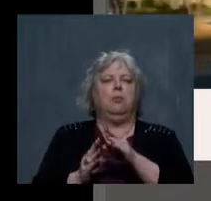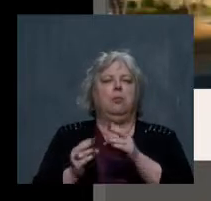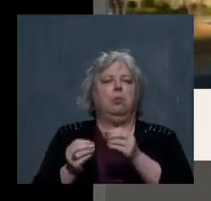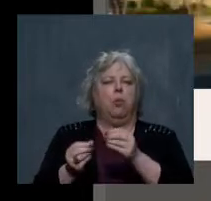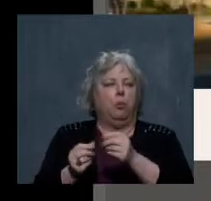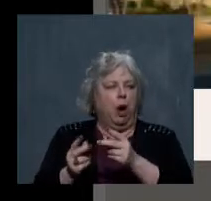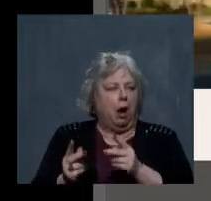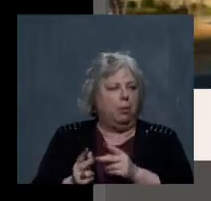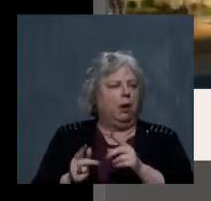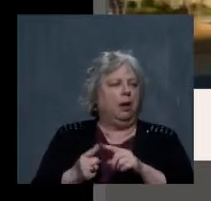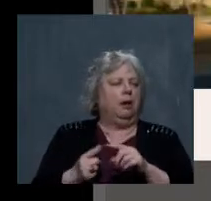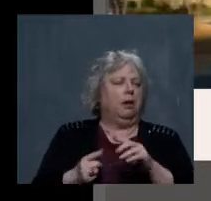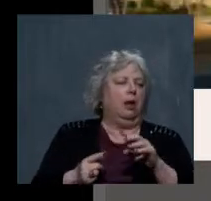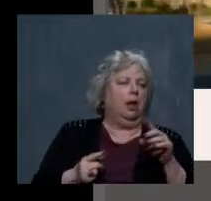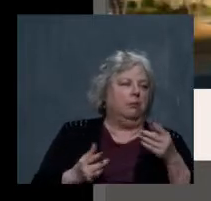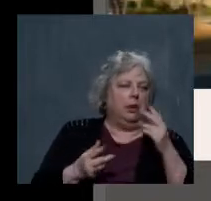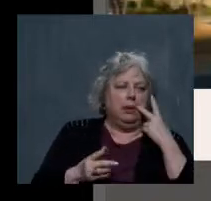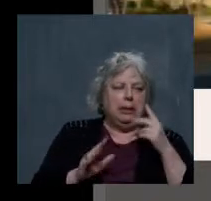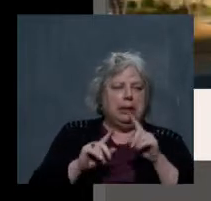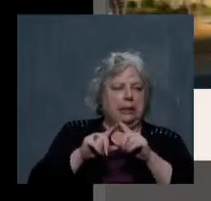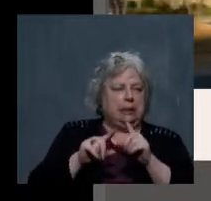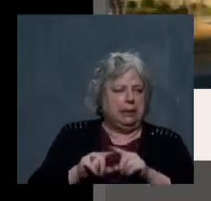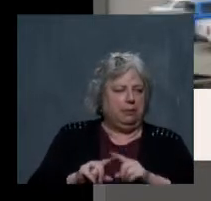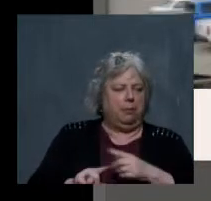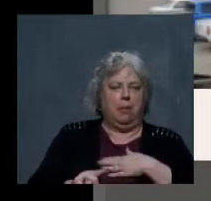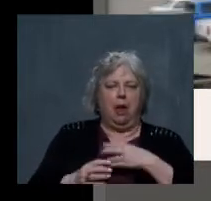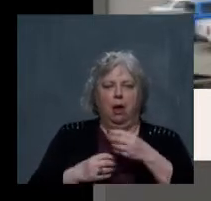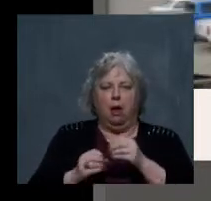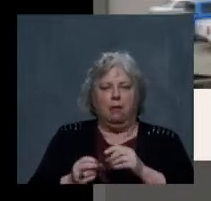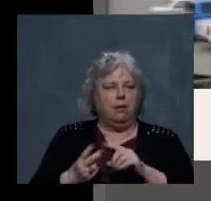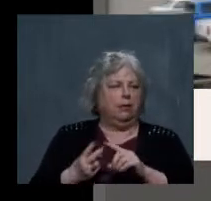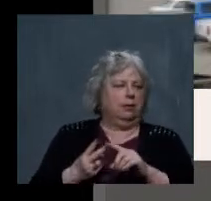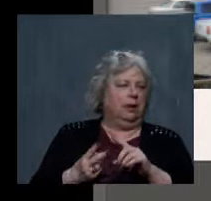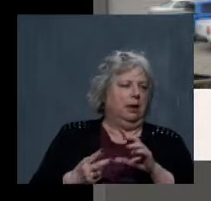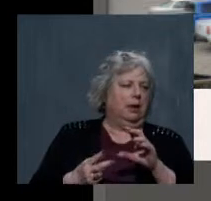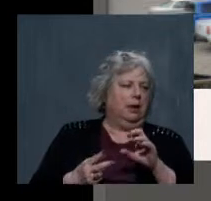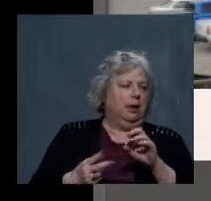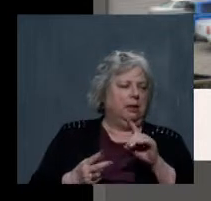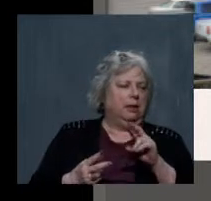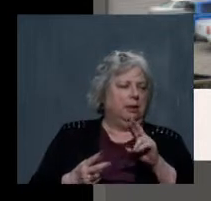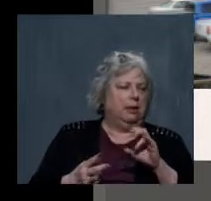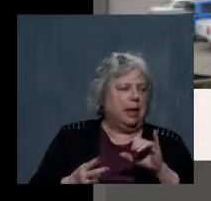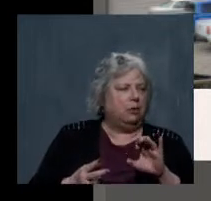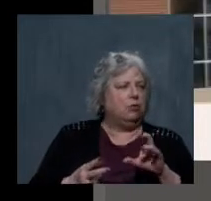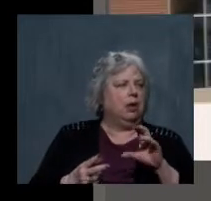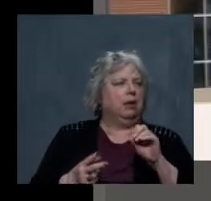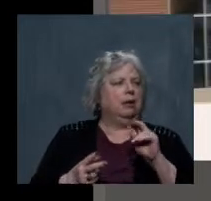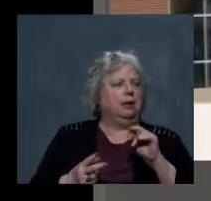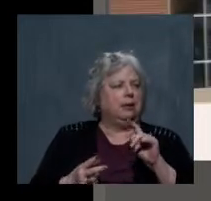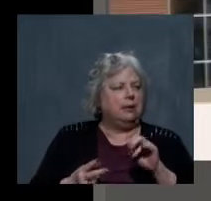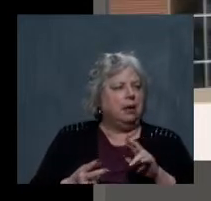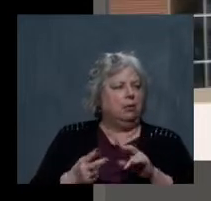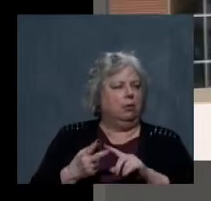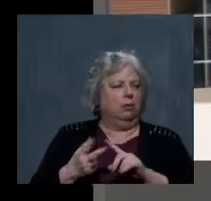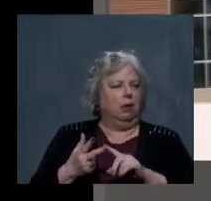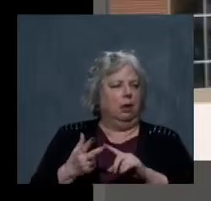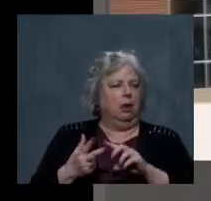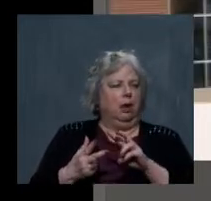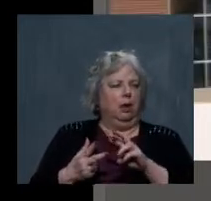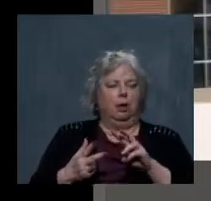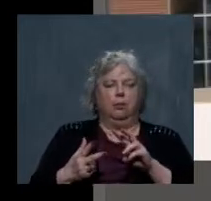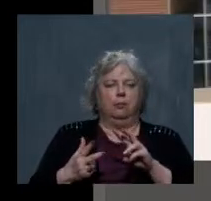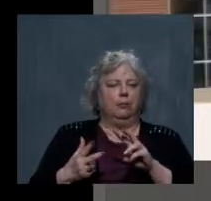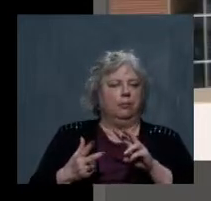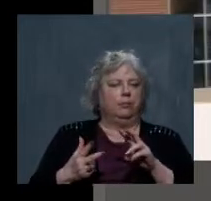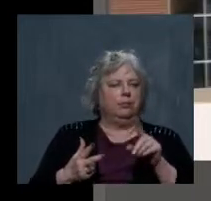Quest School and my office building, and Sedgwick Center. And also that's the center there in Bryant, there's Whole